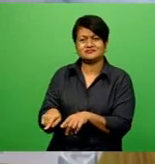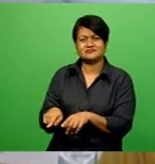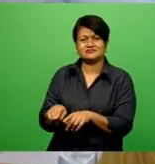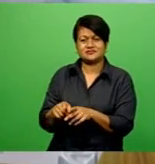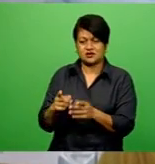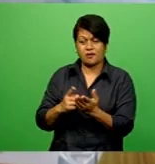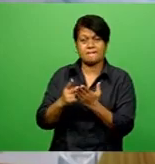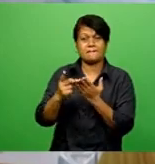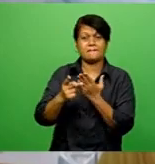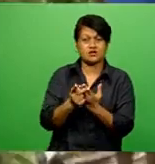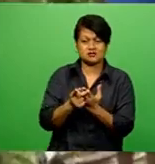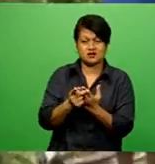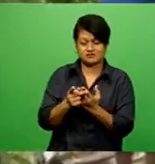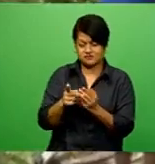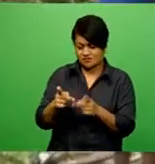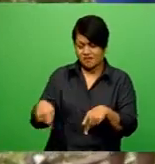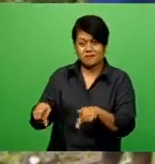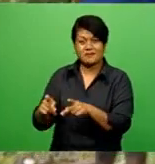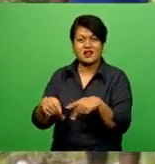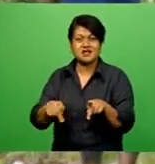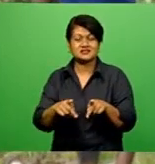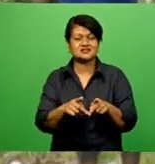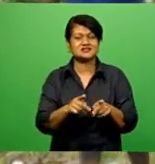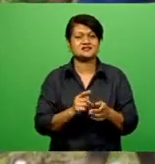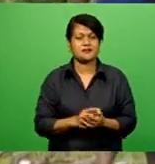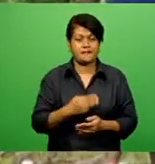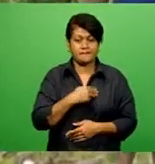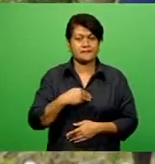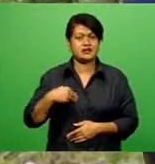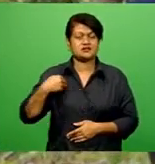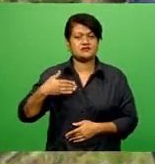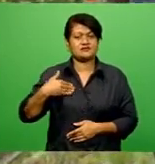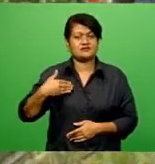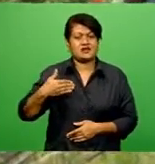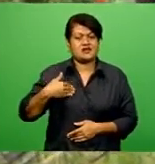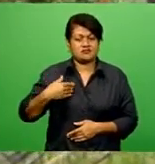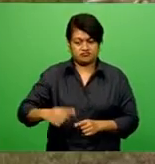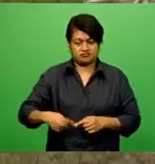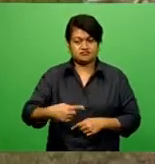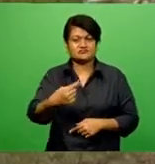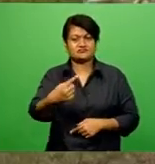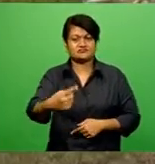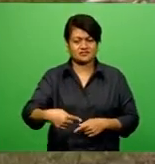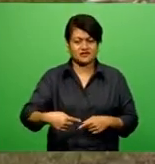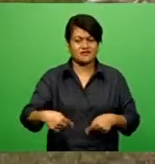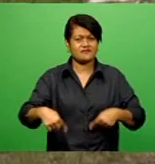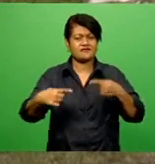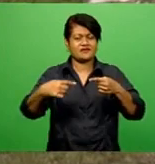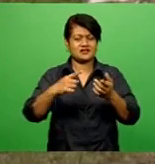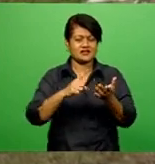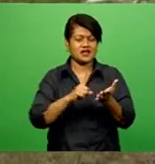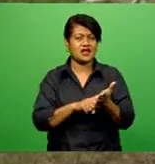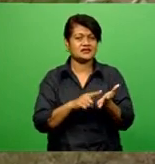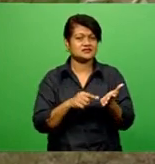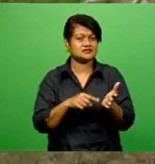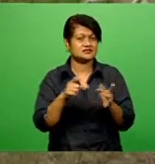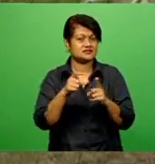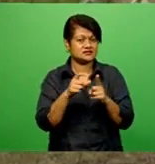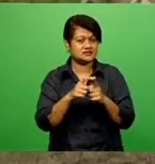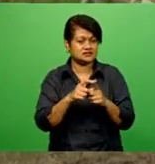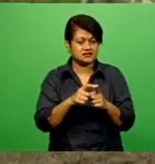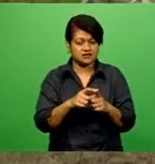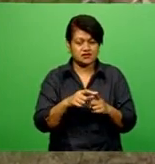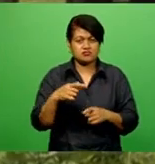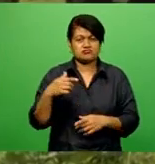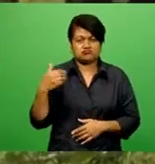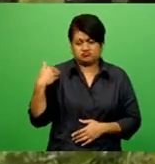projects for those areas. The Ministry of Health is continuing its fight against LTDD in the hotspot areas. Apart from